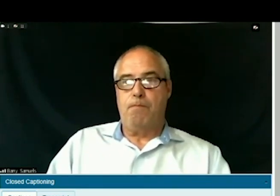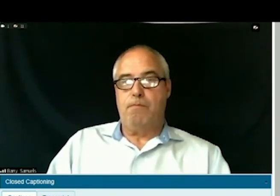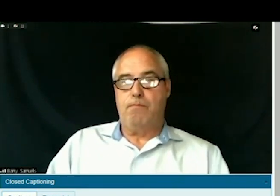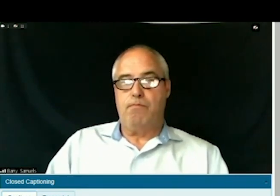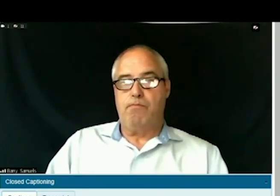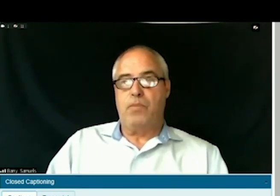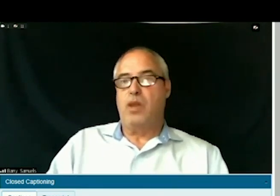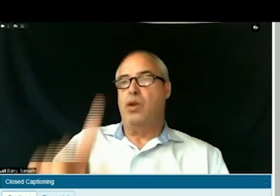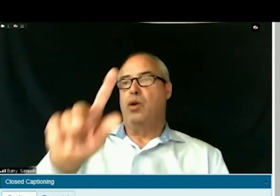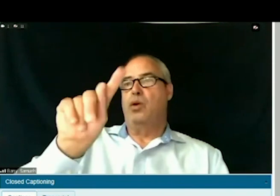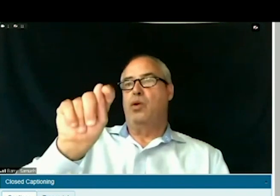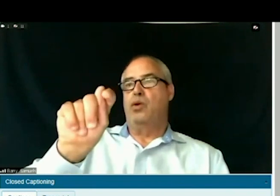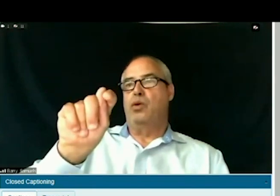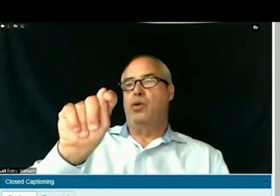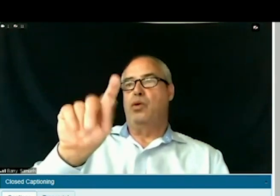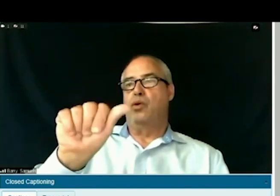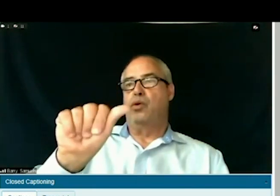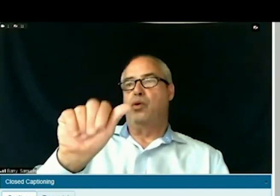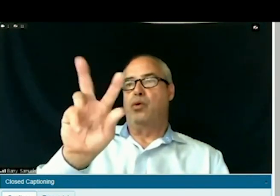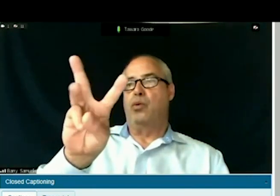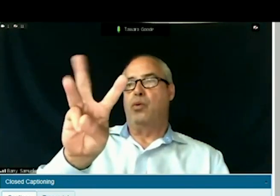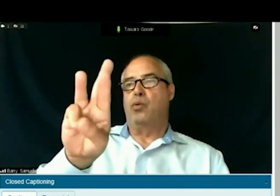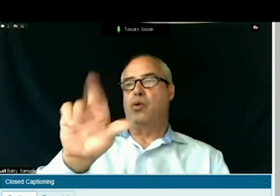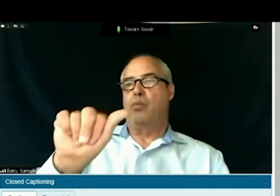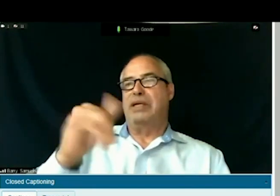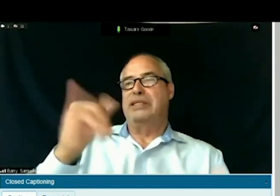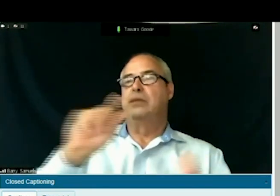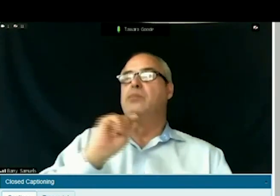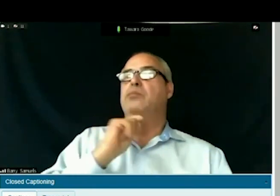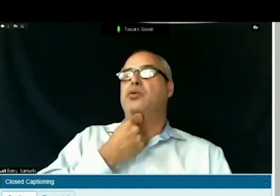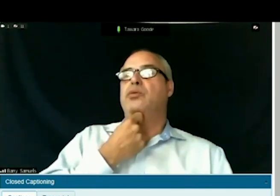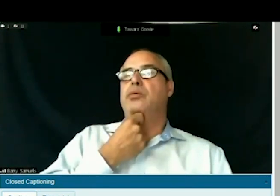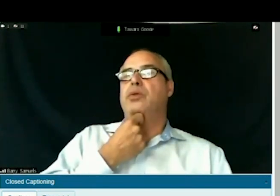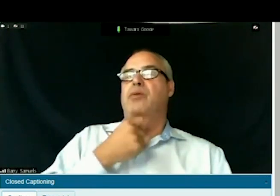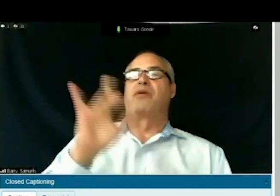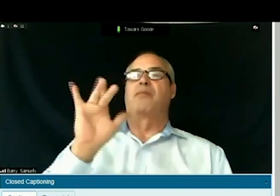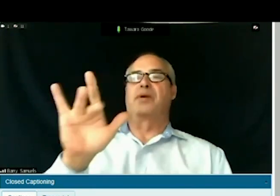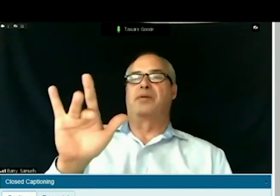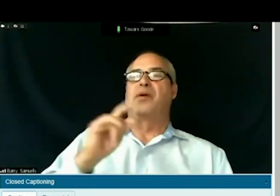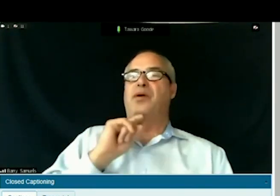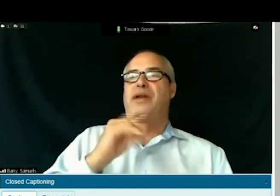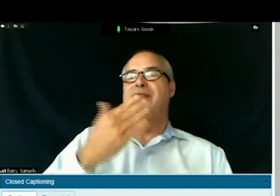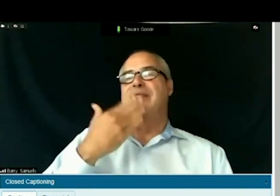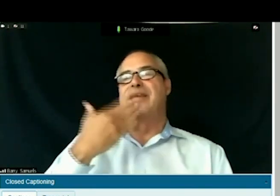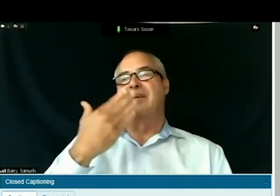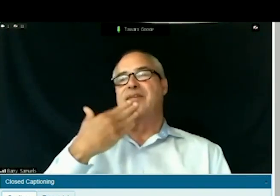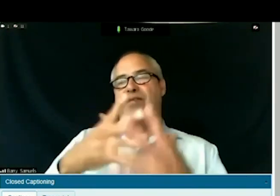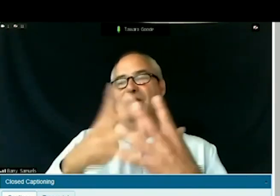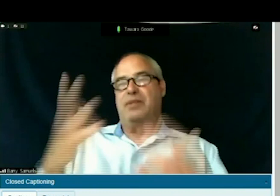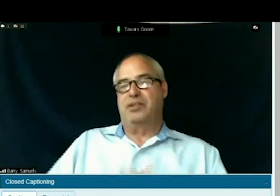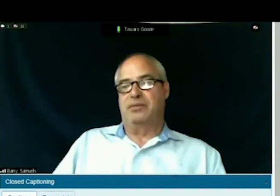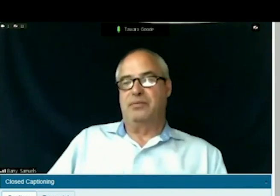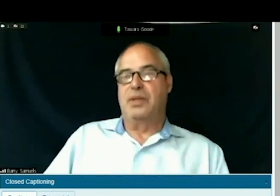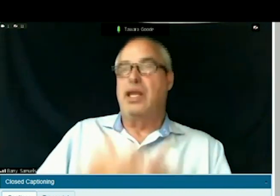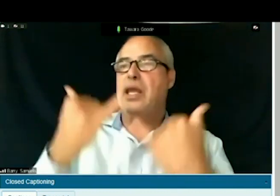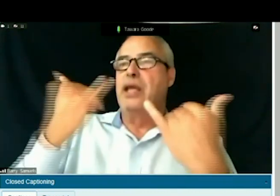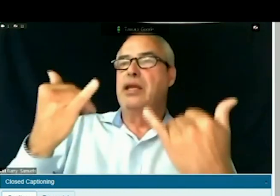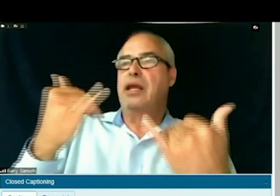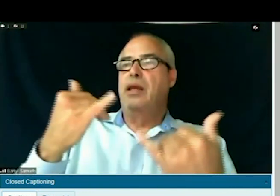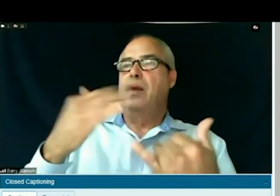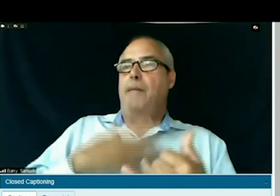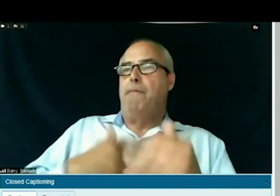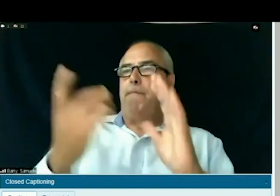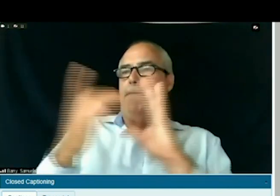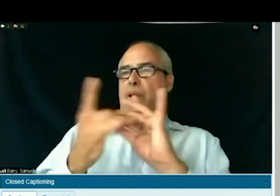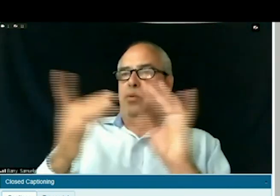Tawara, it looks like you're still on mute. All right, I found my way off mute. Thank you very much. Today, my remarks